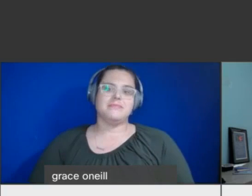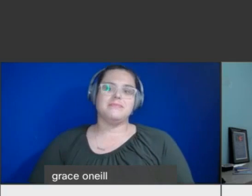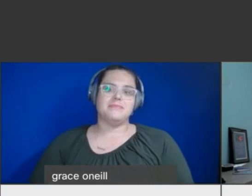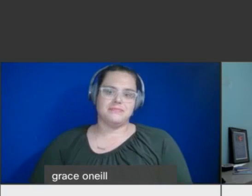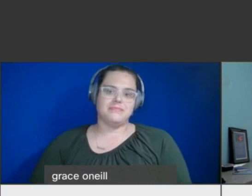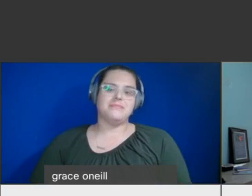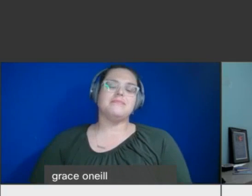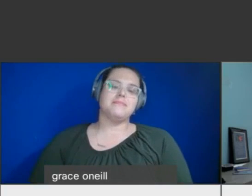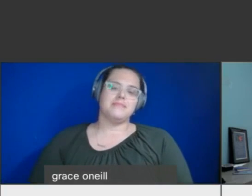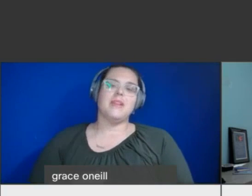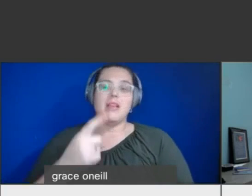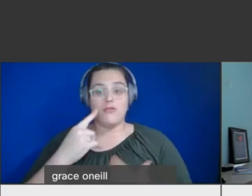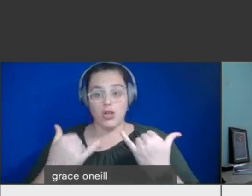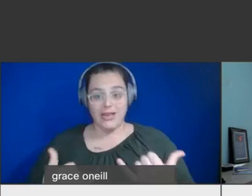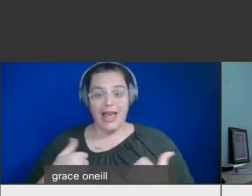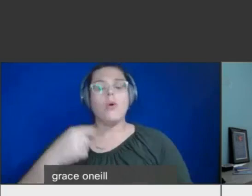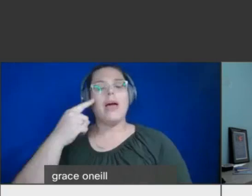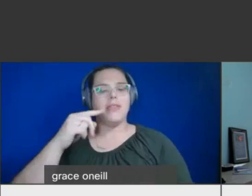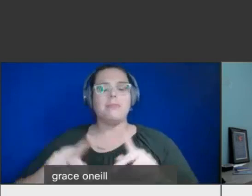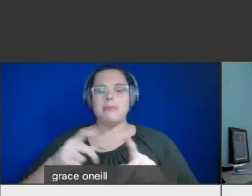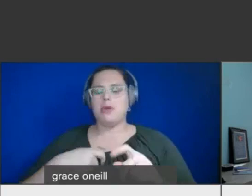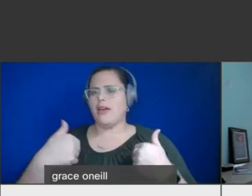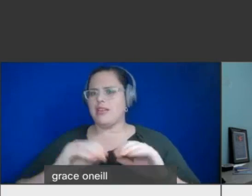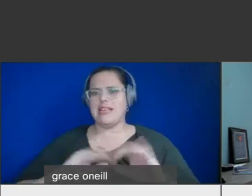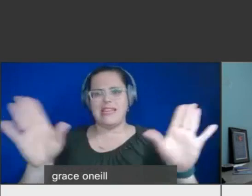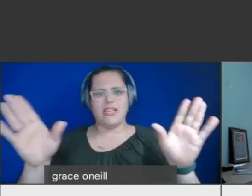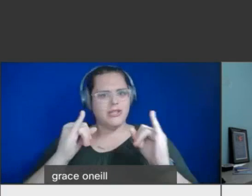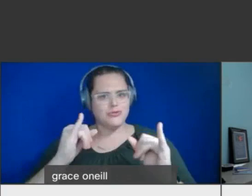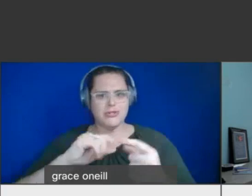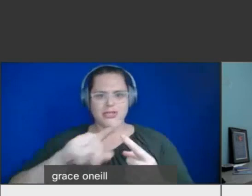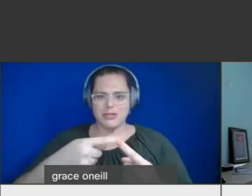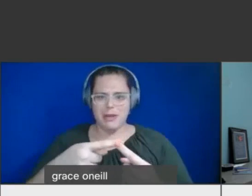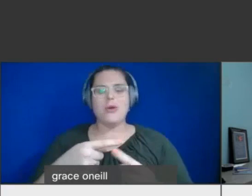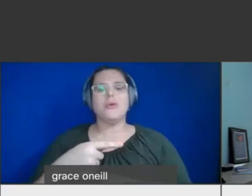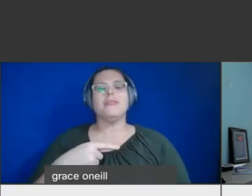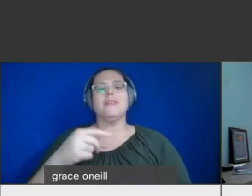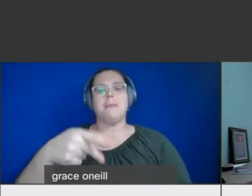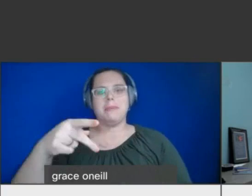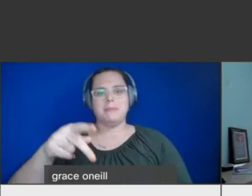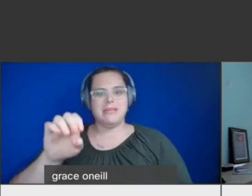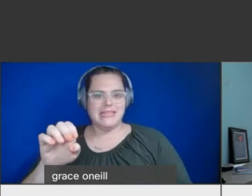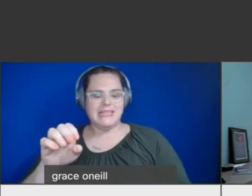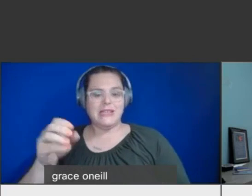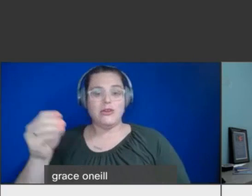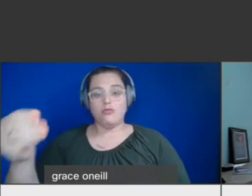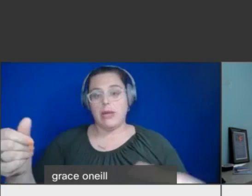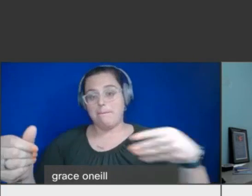think, very clear instructions about what to submit so that they can get the reimbursement for PPE from the first year, and then we'll ask